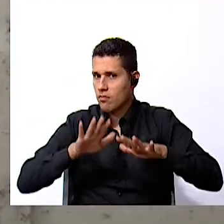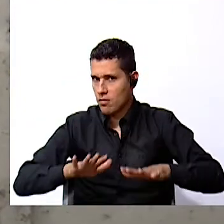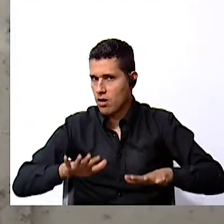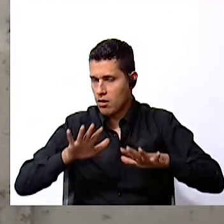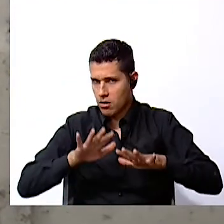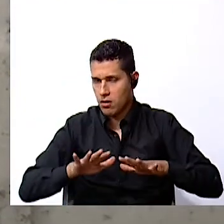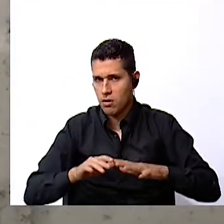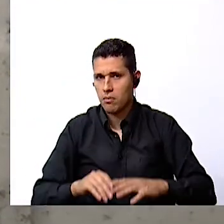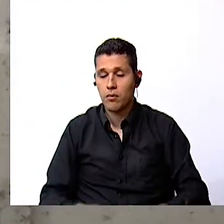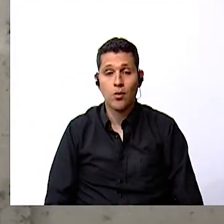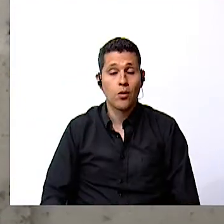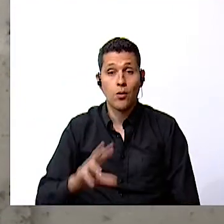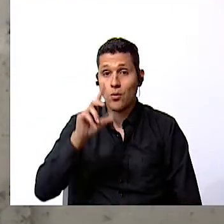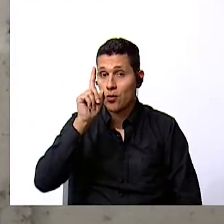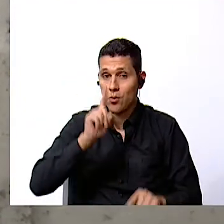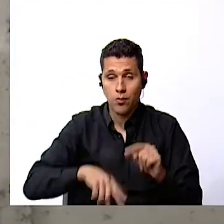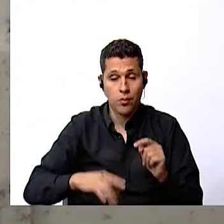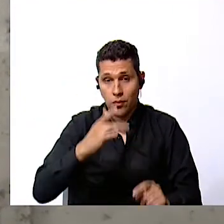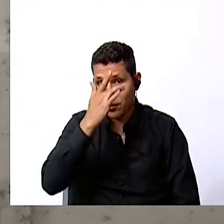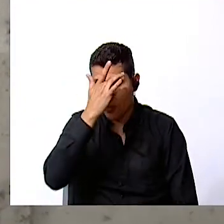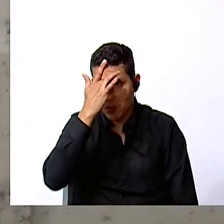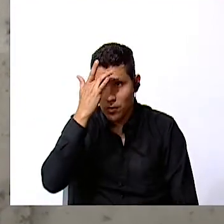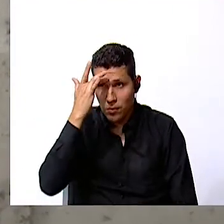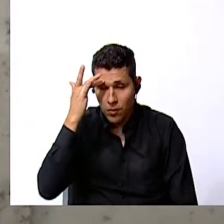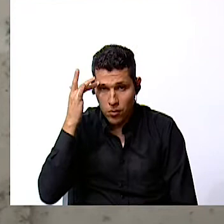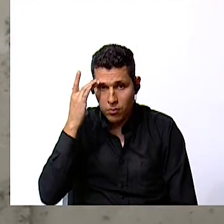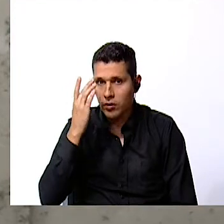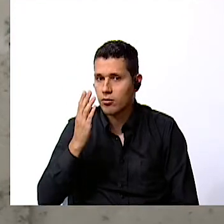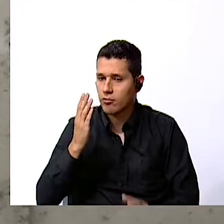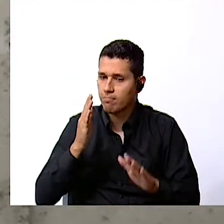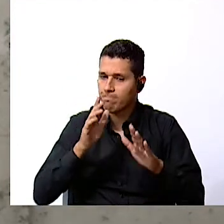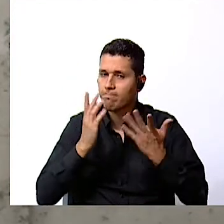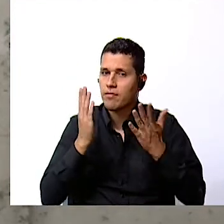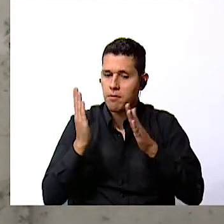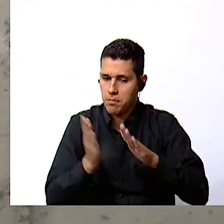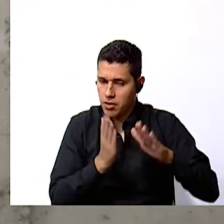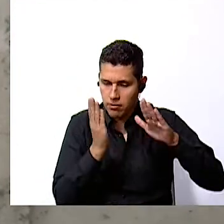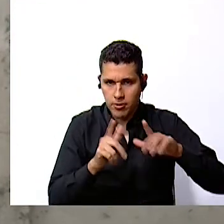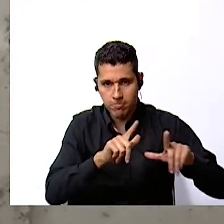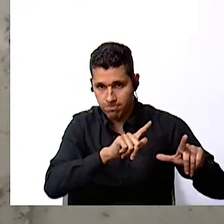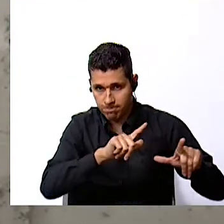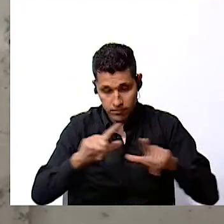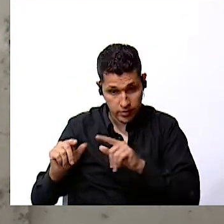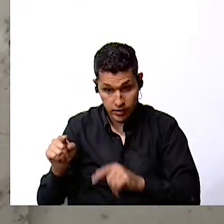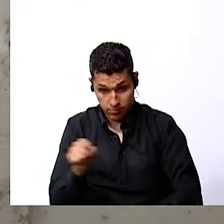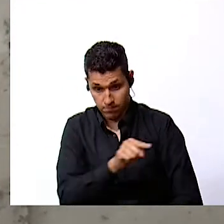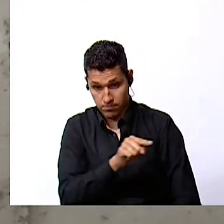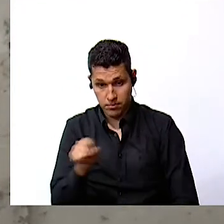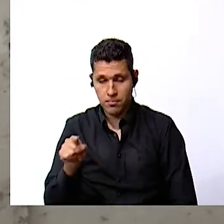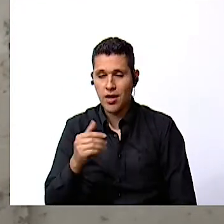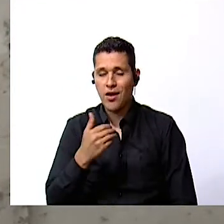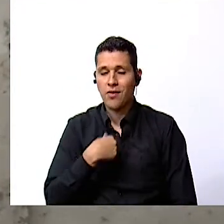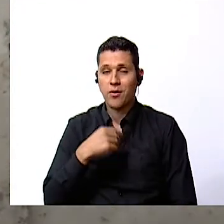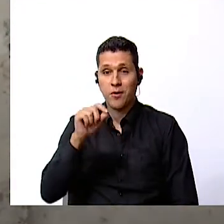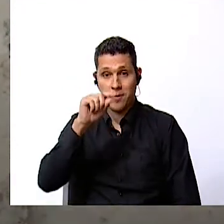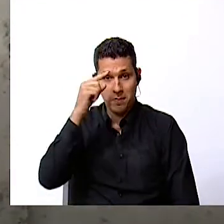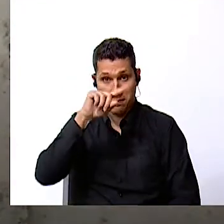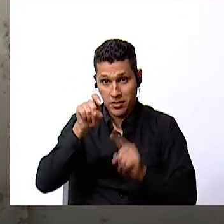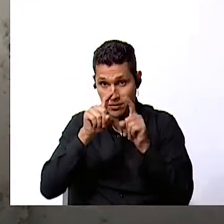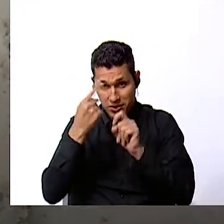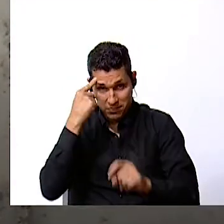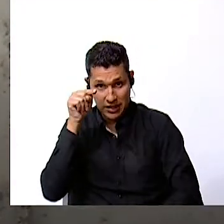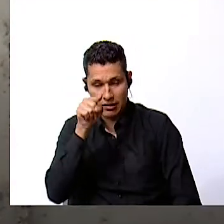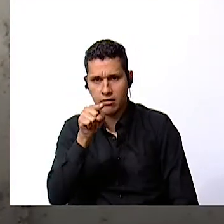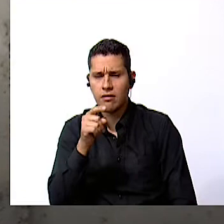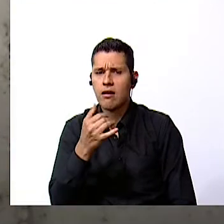Don't forget to be prepared. Now, I have some questions for you. What